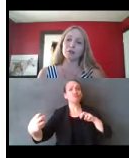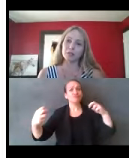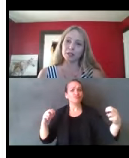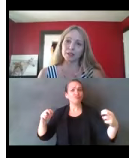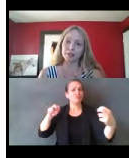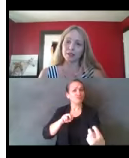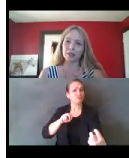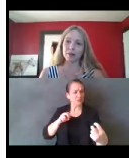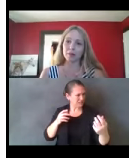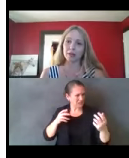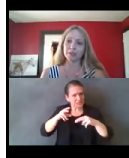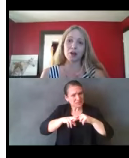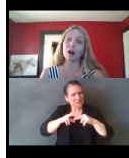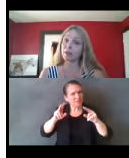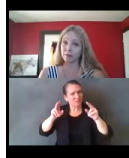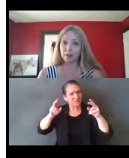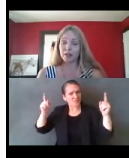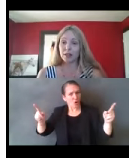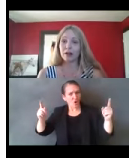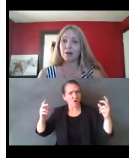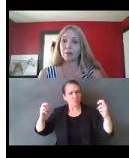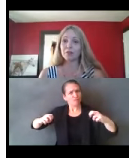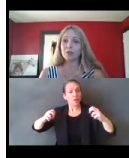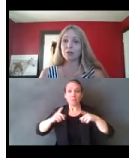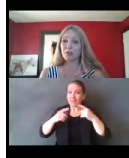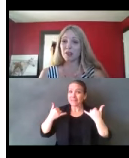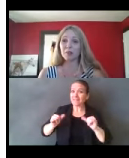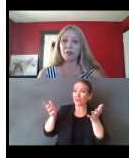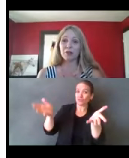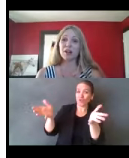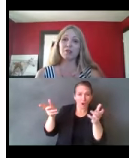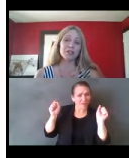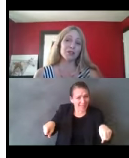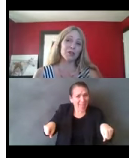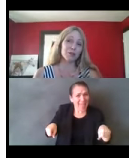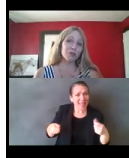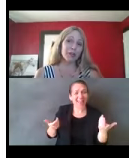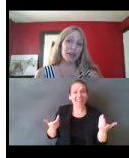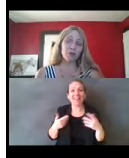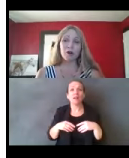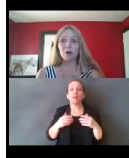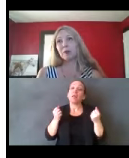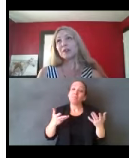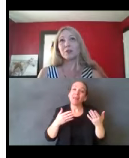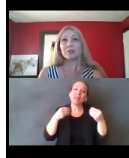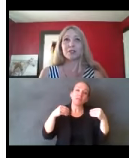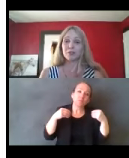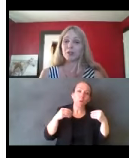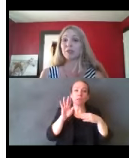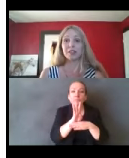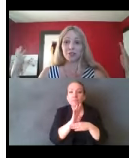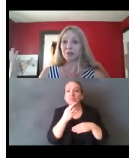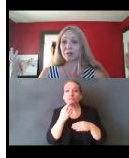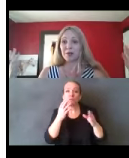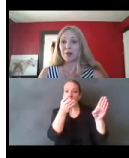those circumstances and talk. Those are some, a lot of things are closed right now. We're hoping, as this goes